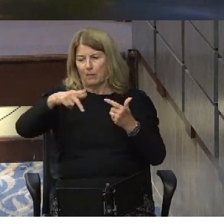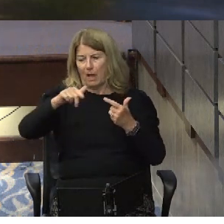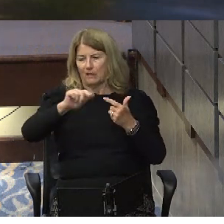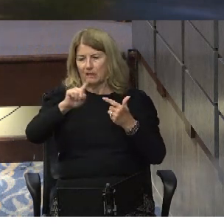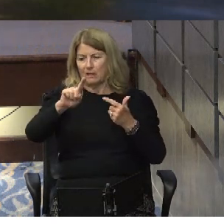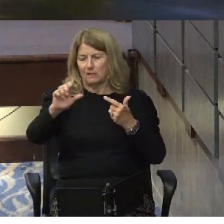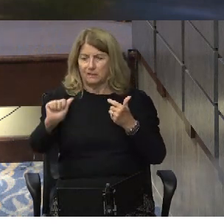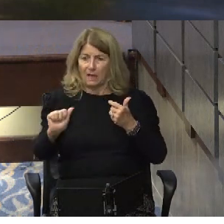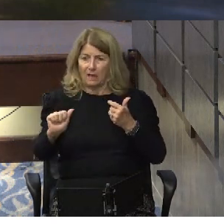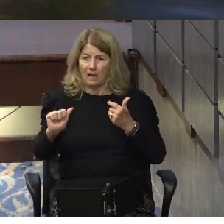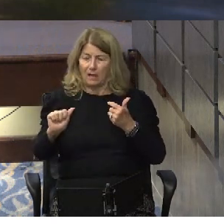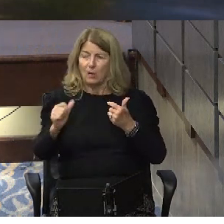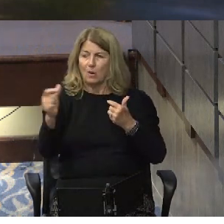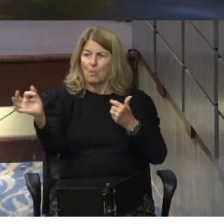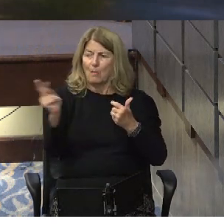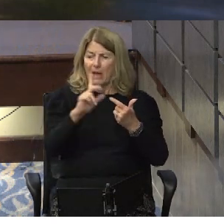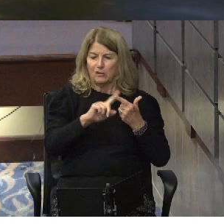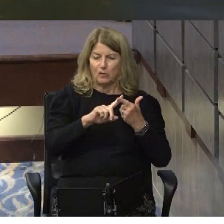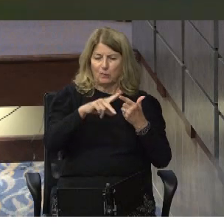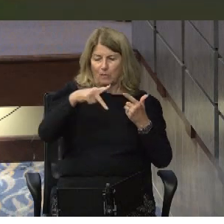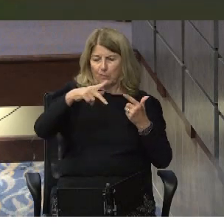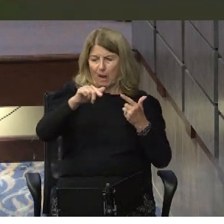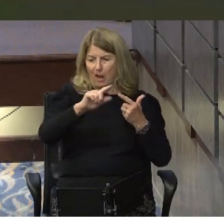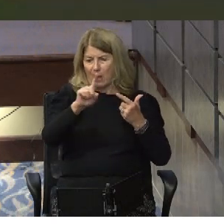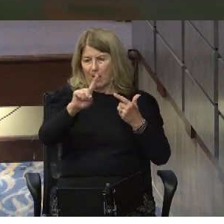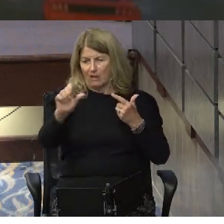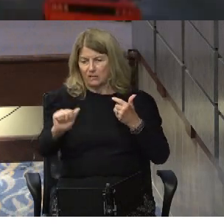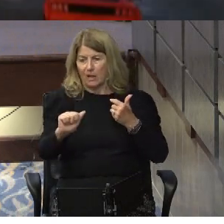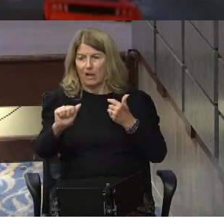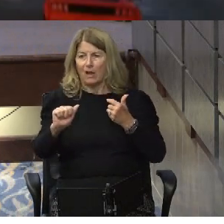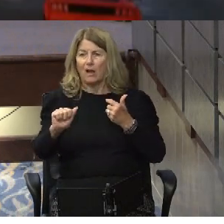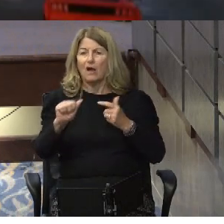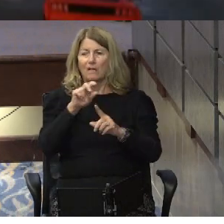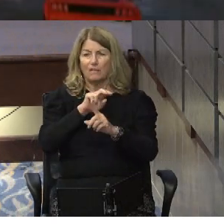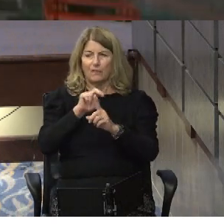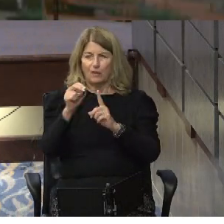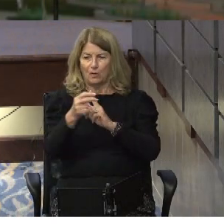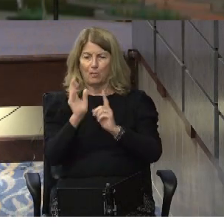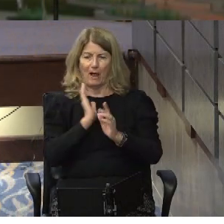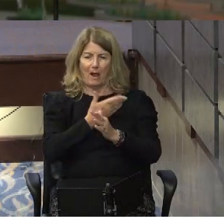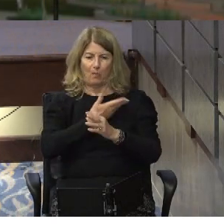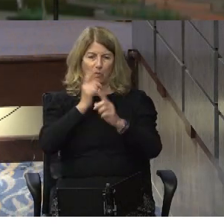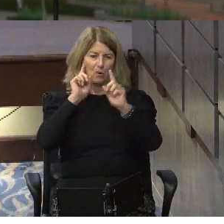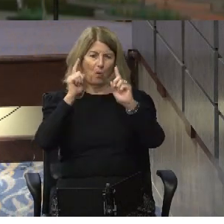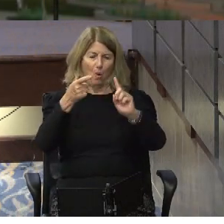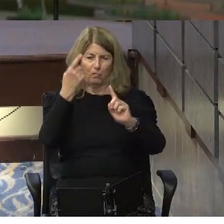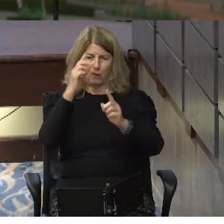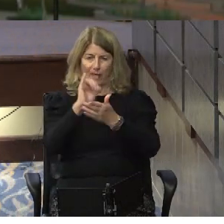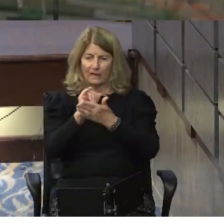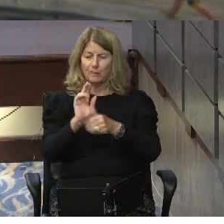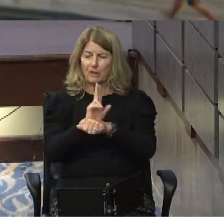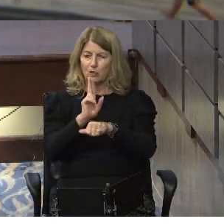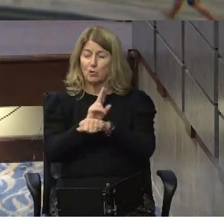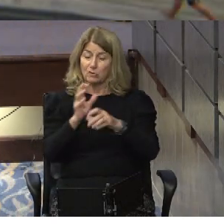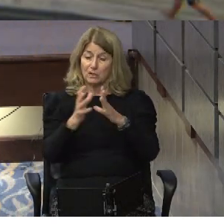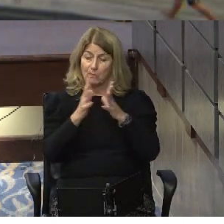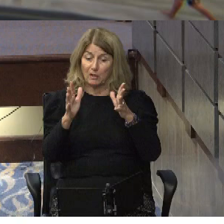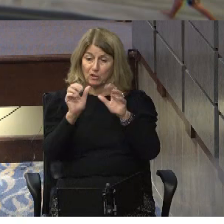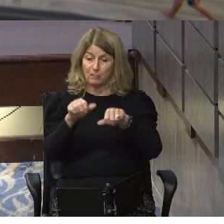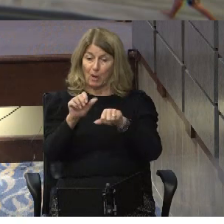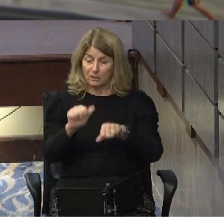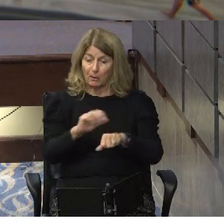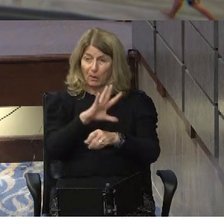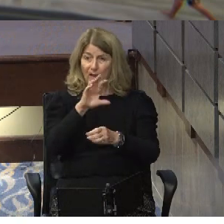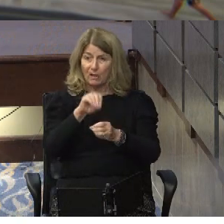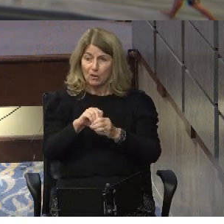back to the plaza view, our goal for that space is for it to be activated as much as possible, including on days that